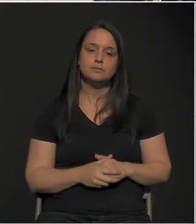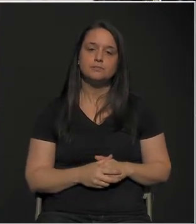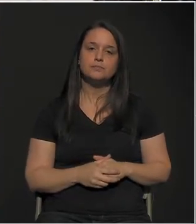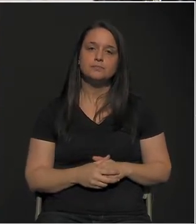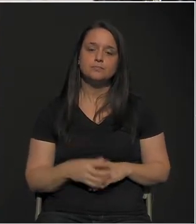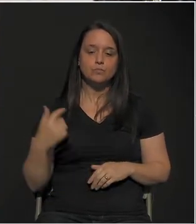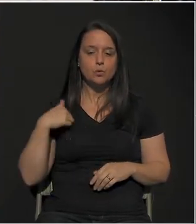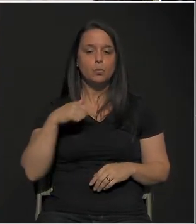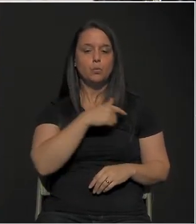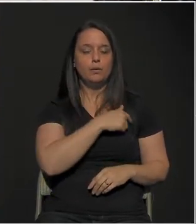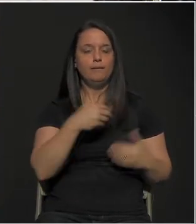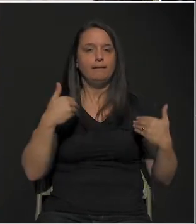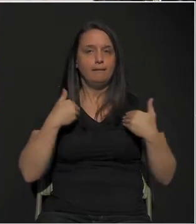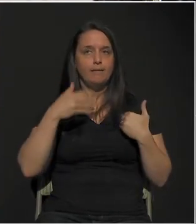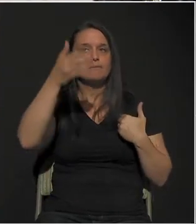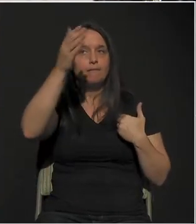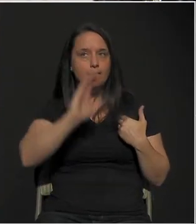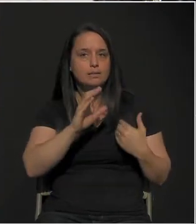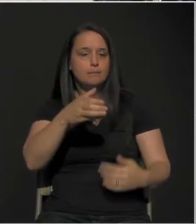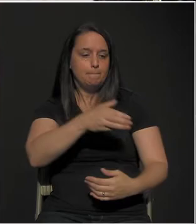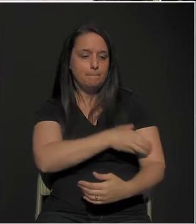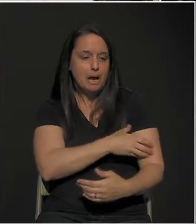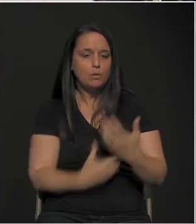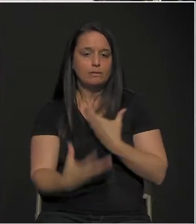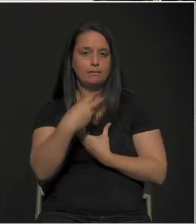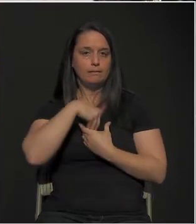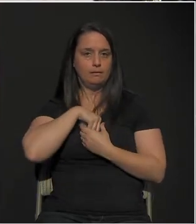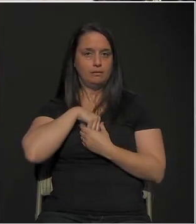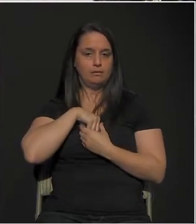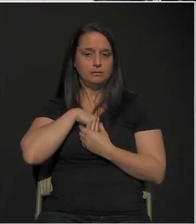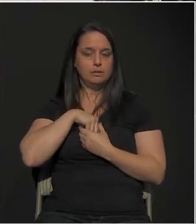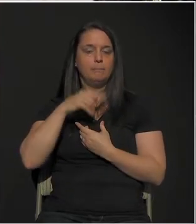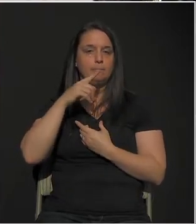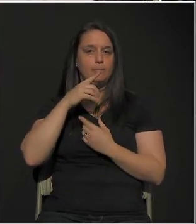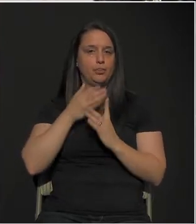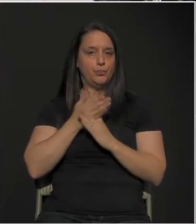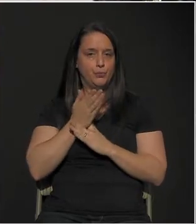We have the power of God in us through Jesus.